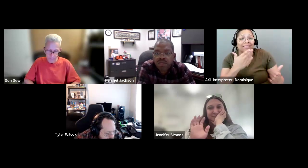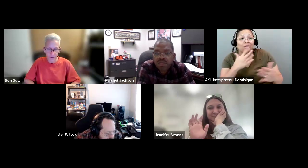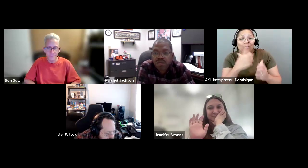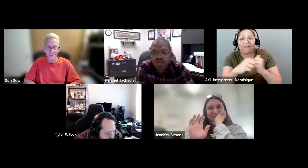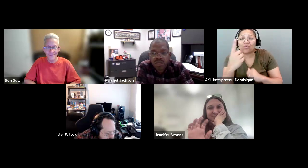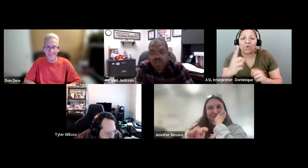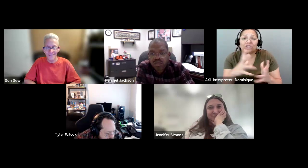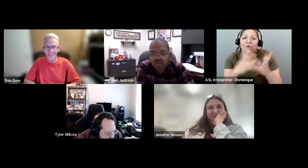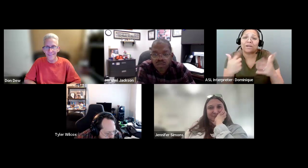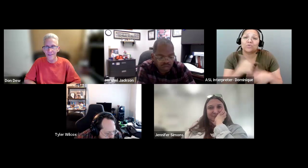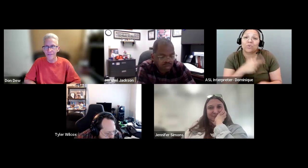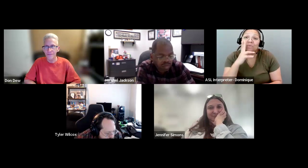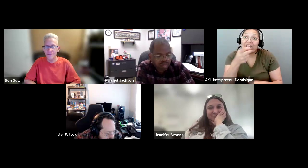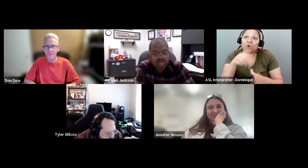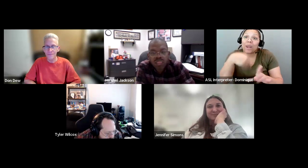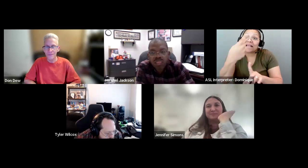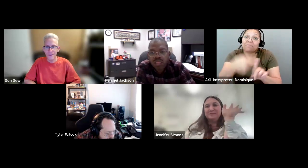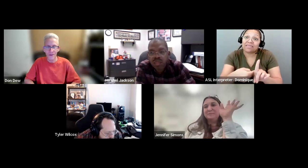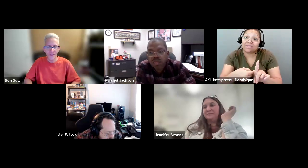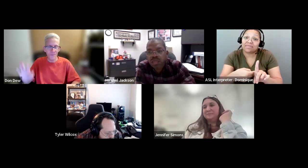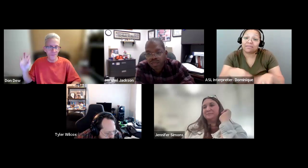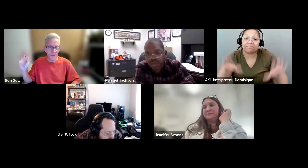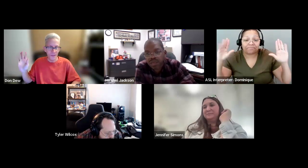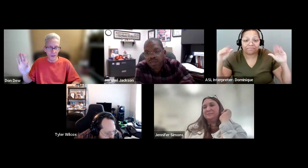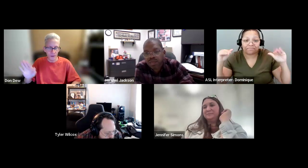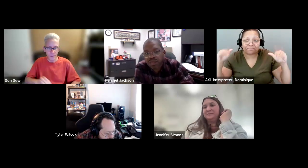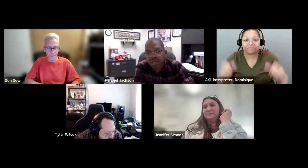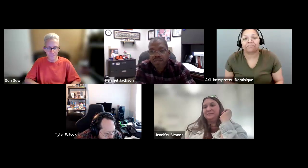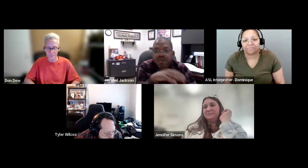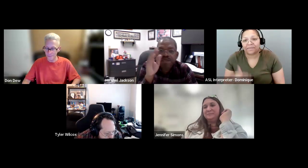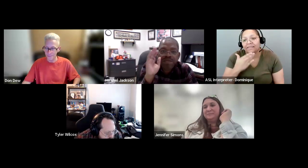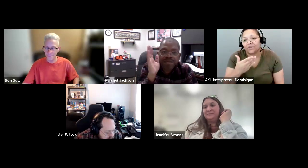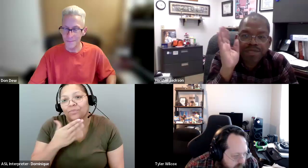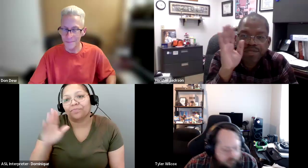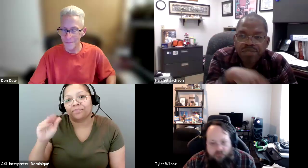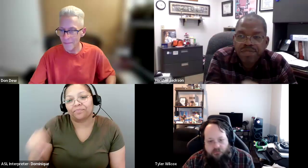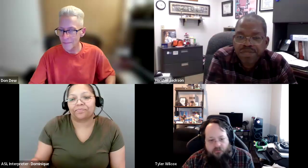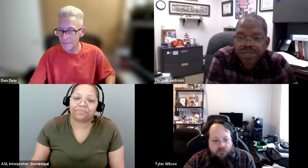so much, and we will see you next month. All right. Thank you, guys. Bye-bye.